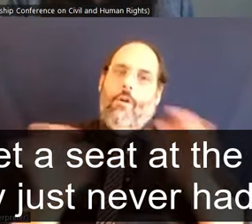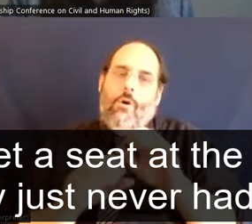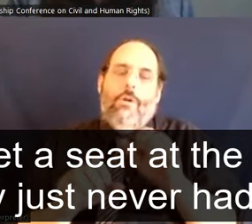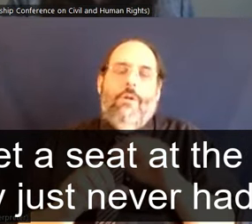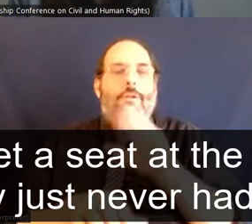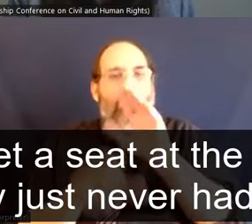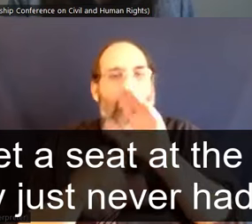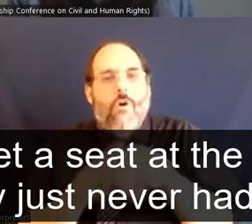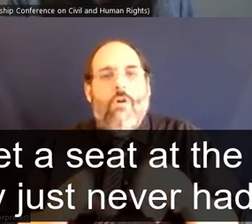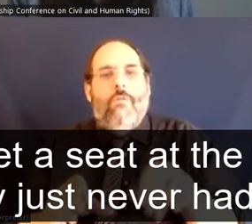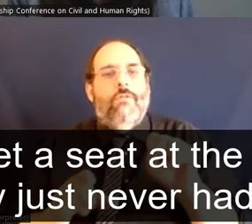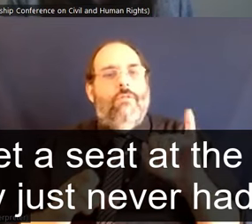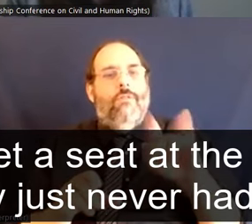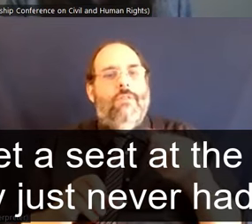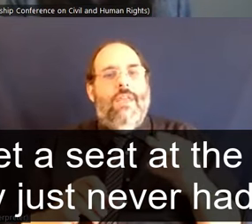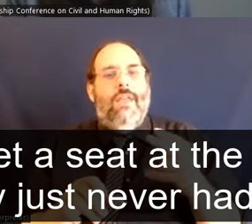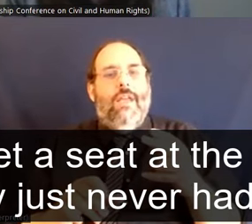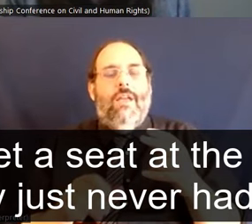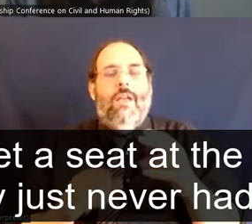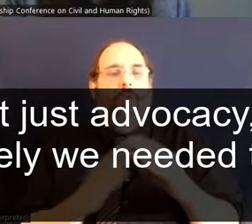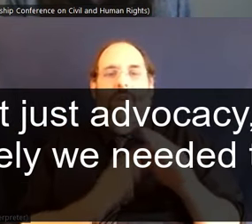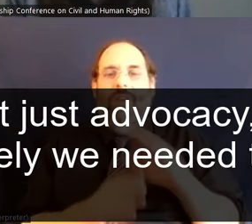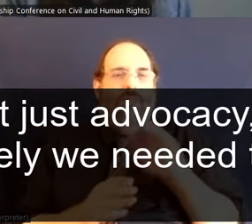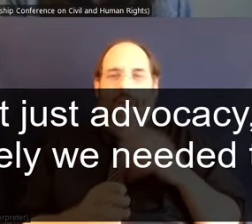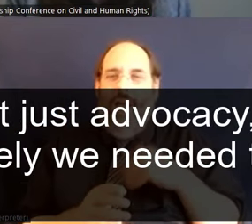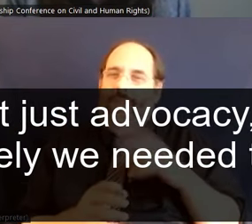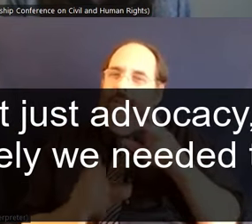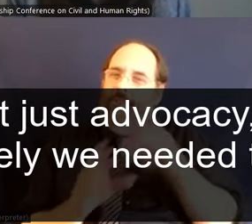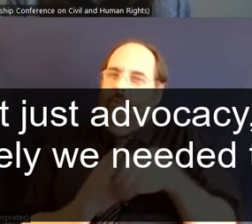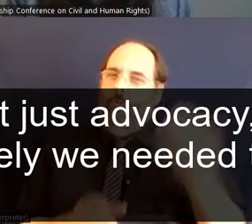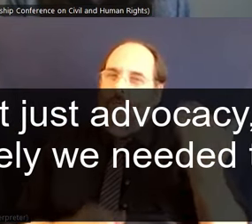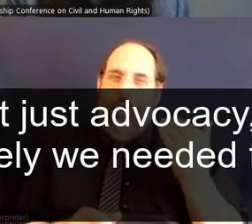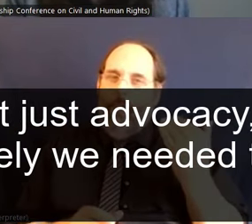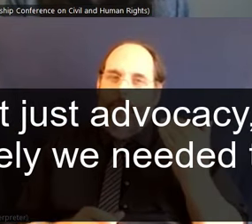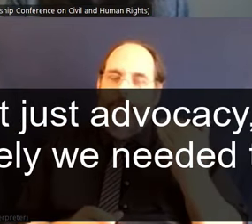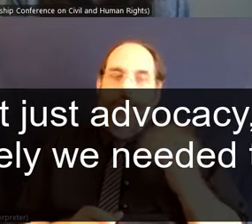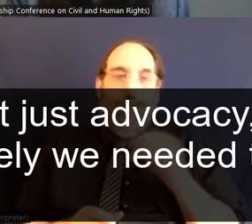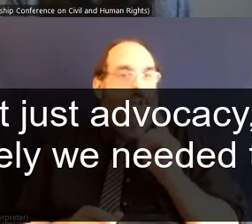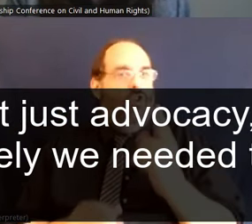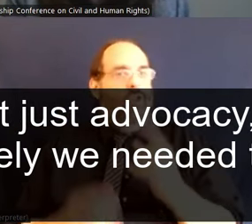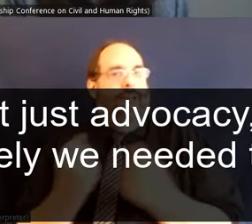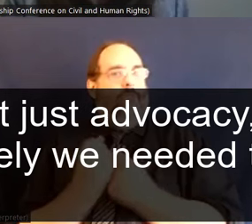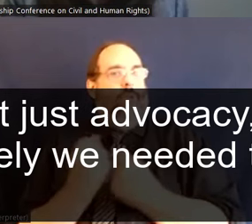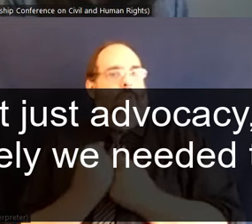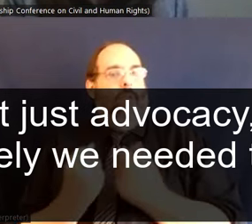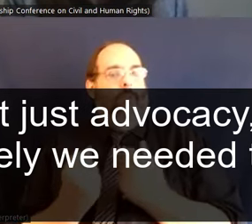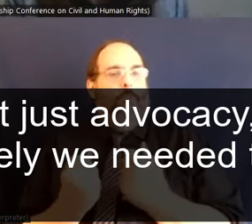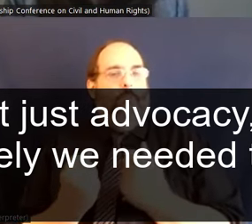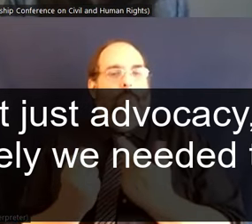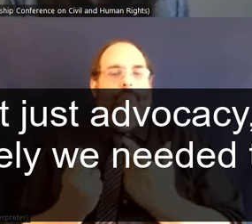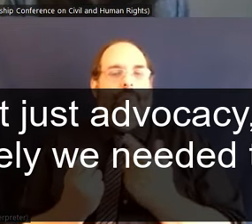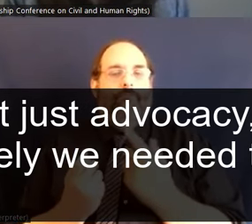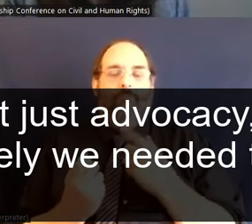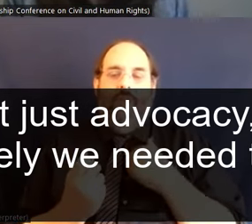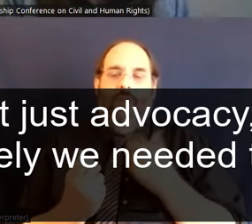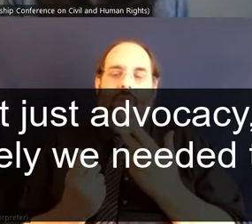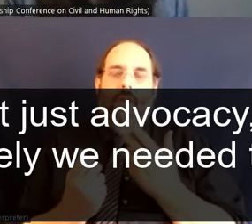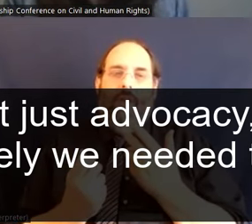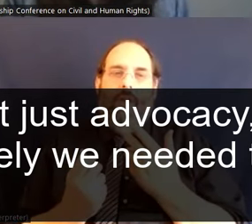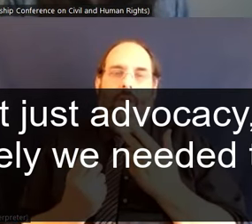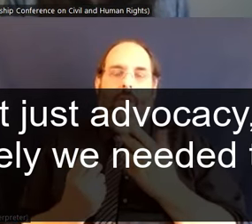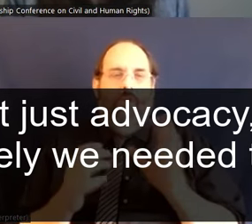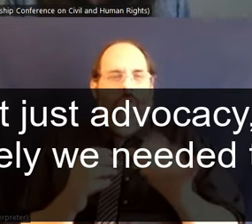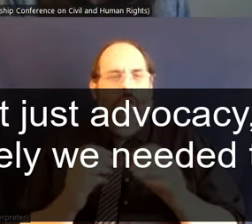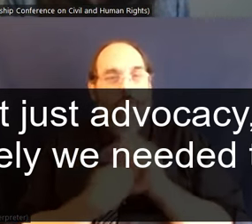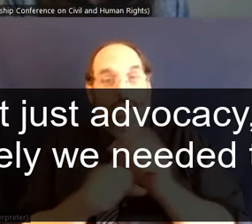table that the Sikh community just never had before. And again, it's not just advocacy, right? In order to do